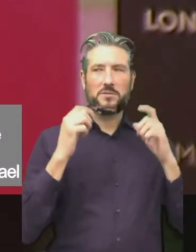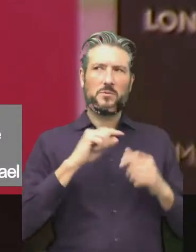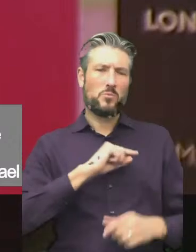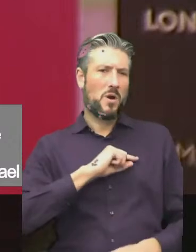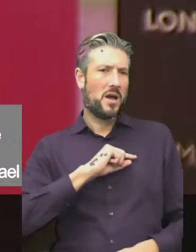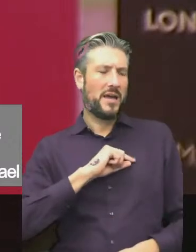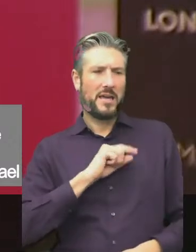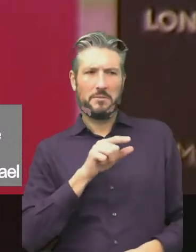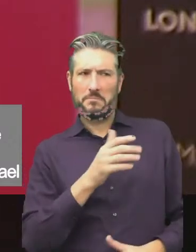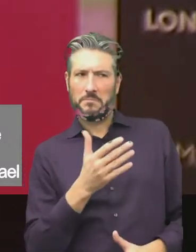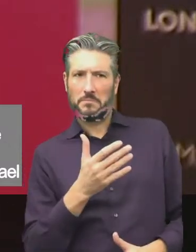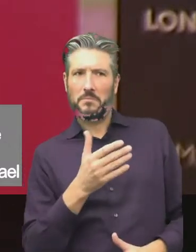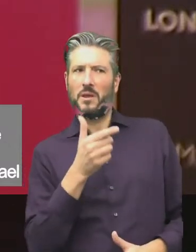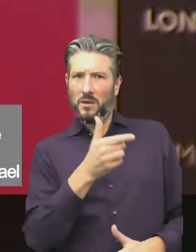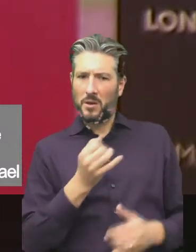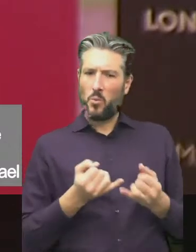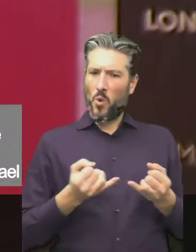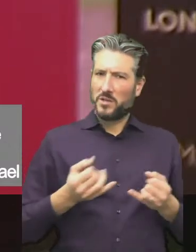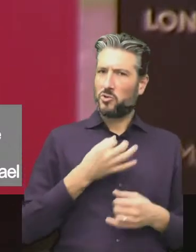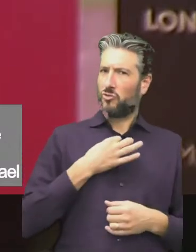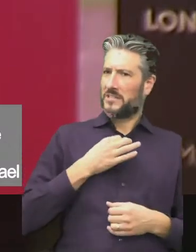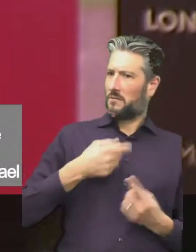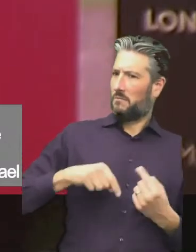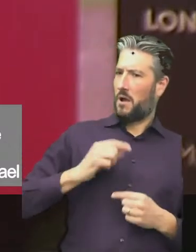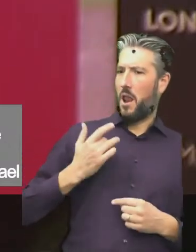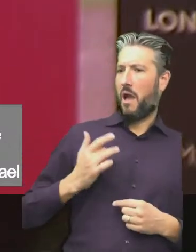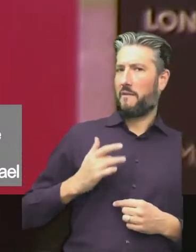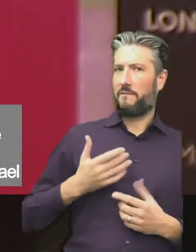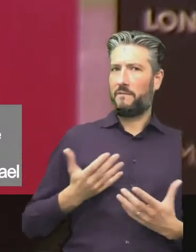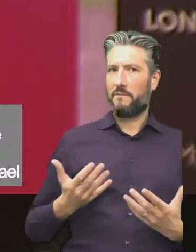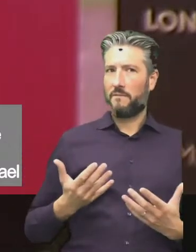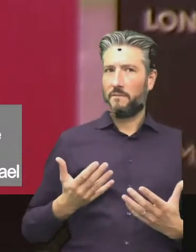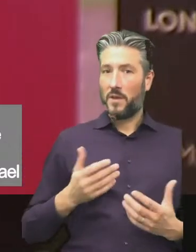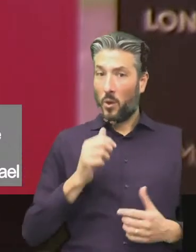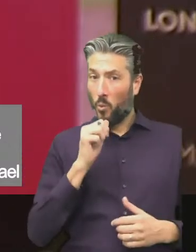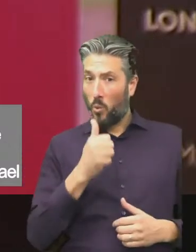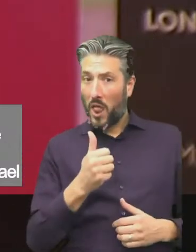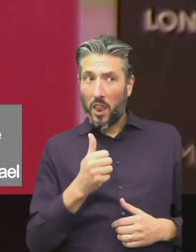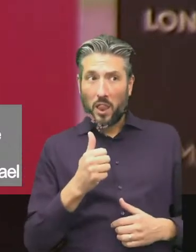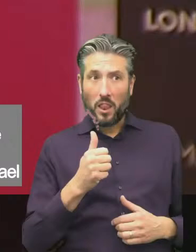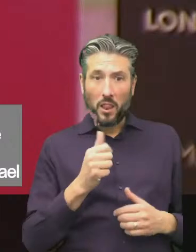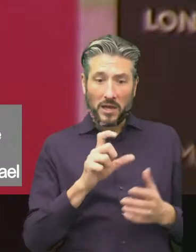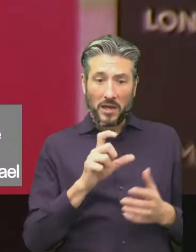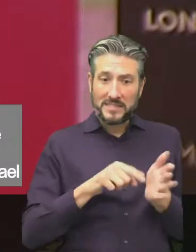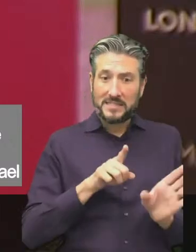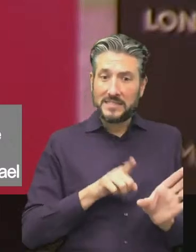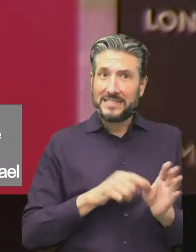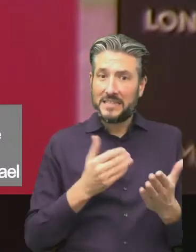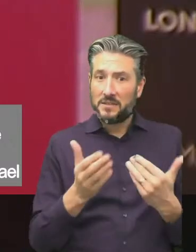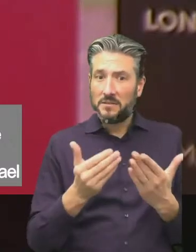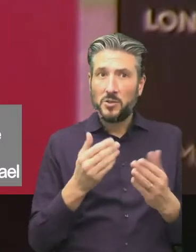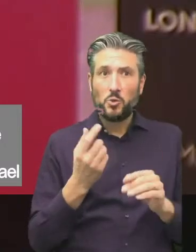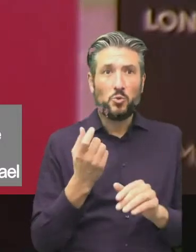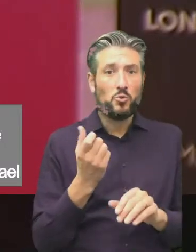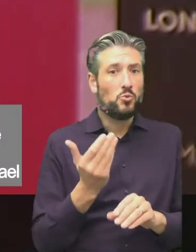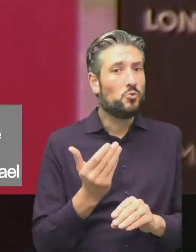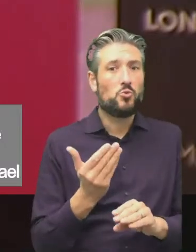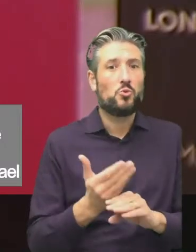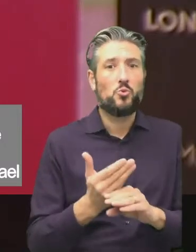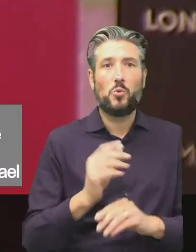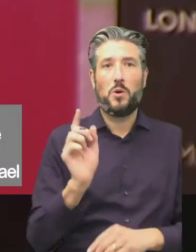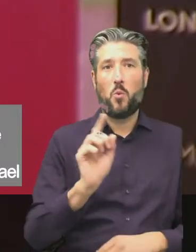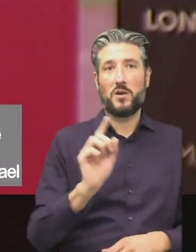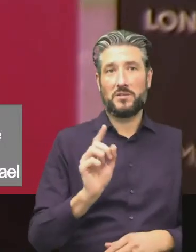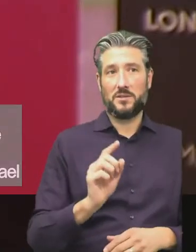endangering people's lives. What is the city going to do to improve this situation? Mr. Mayor, in a couple of